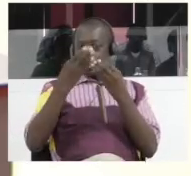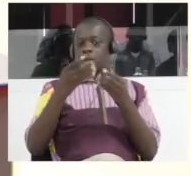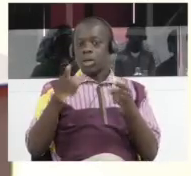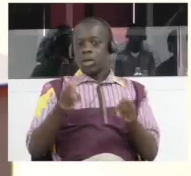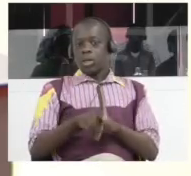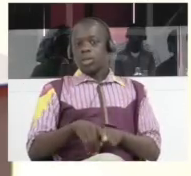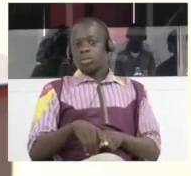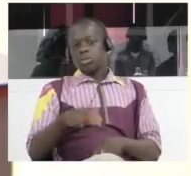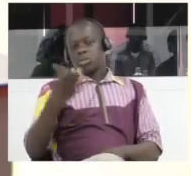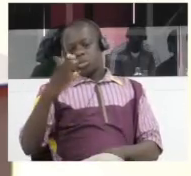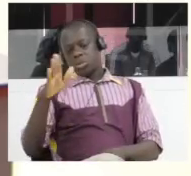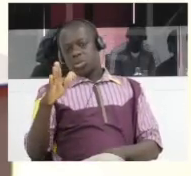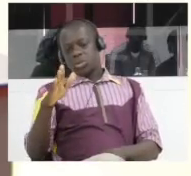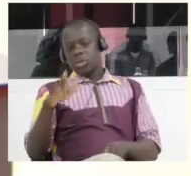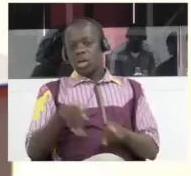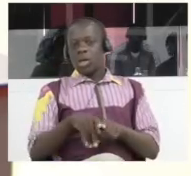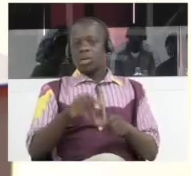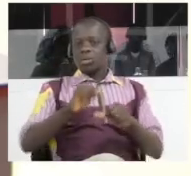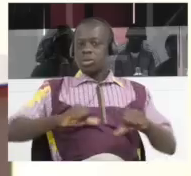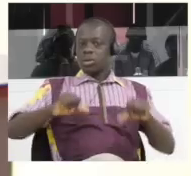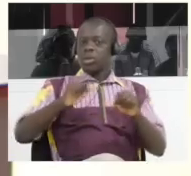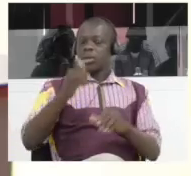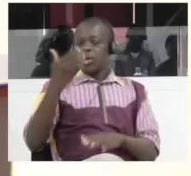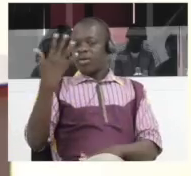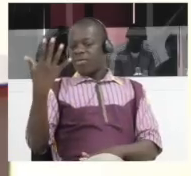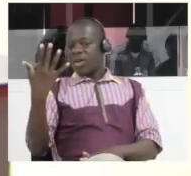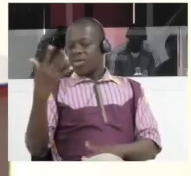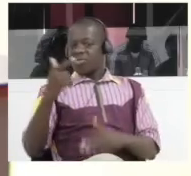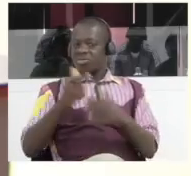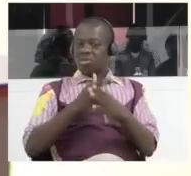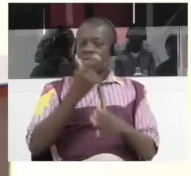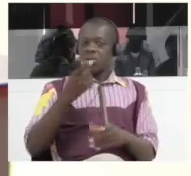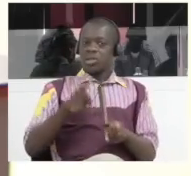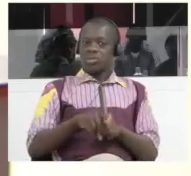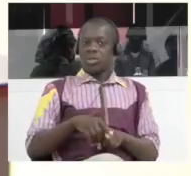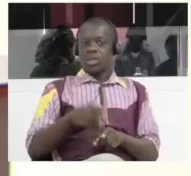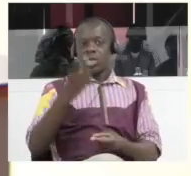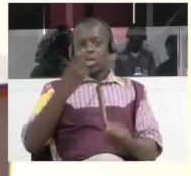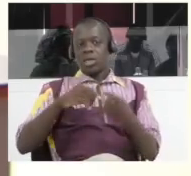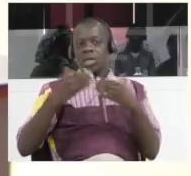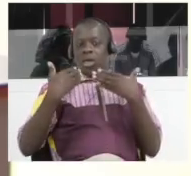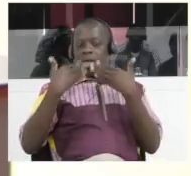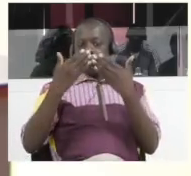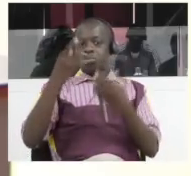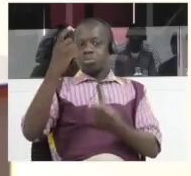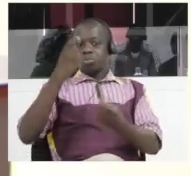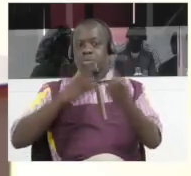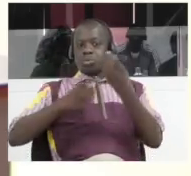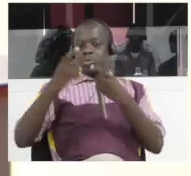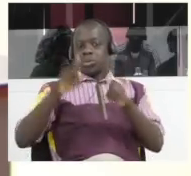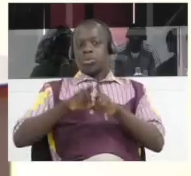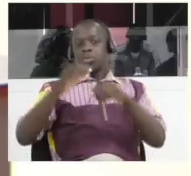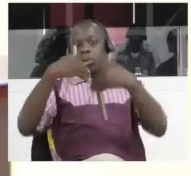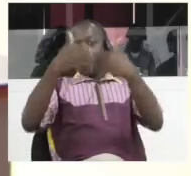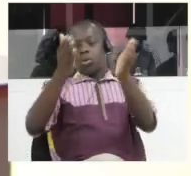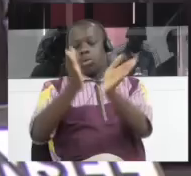was going to around 5 or so. And then eventually information emerges that some